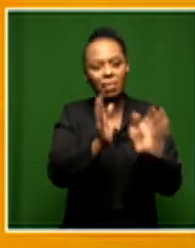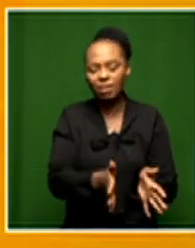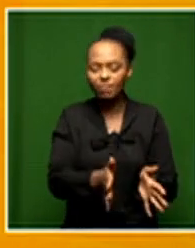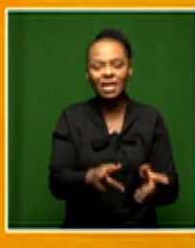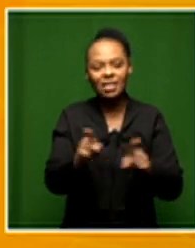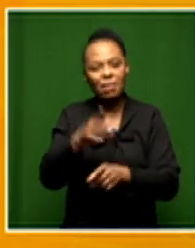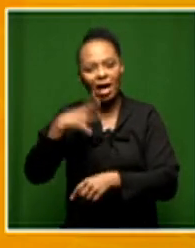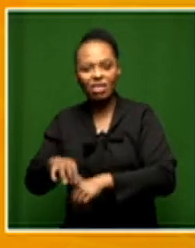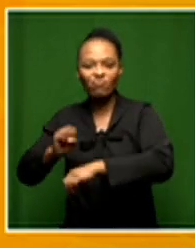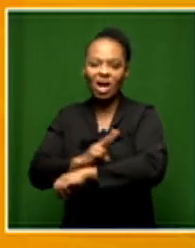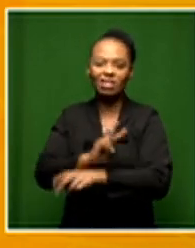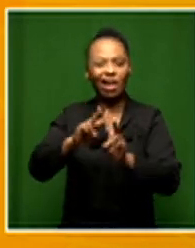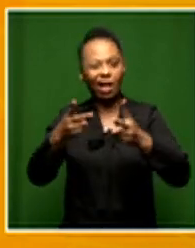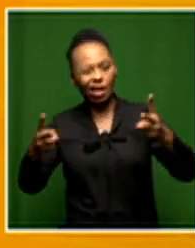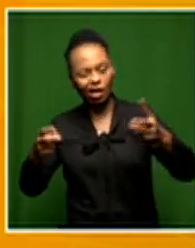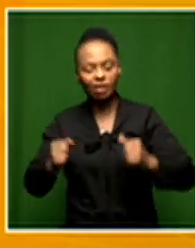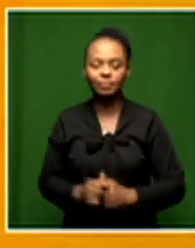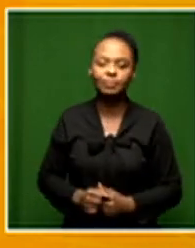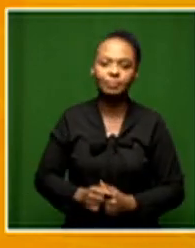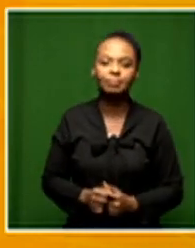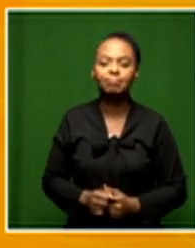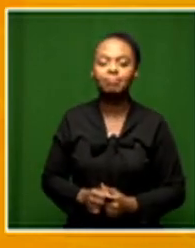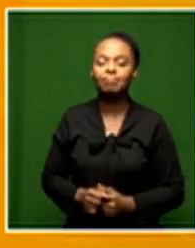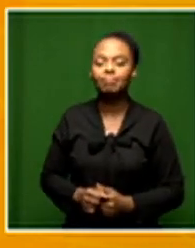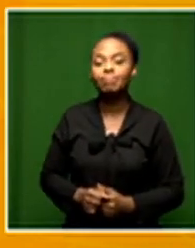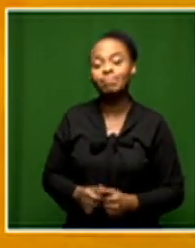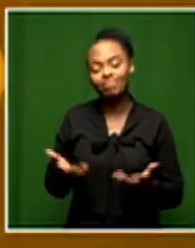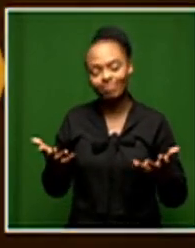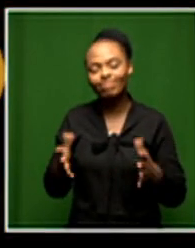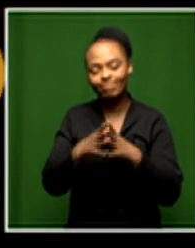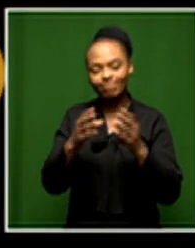say, but more broadly speaking. So this is where we're going to leave that one. Right.